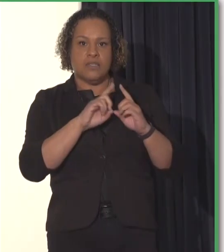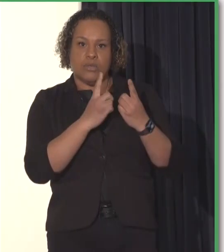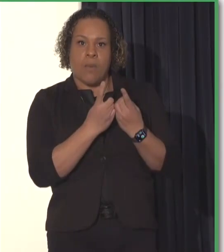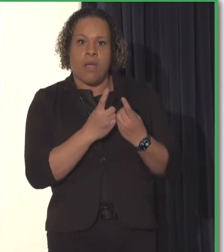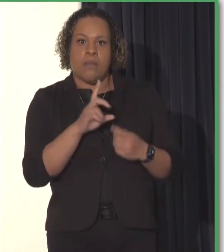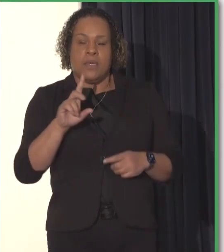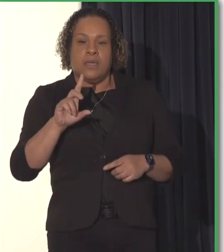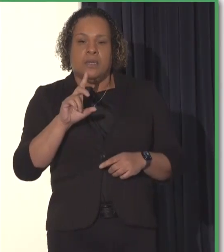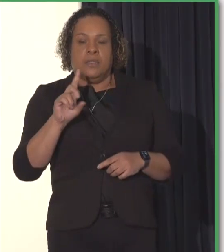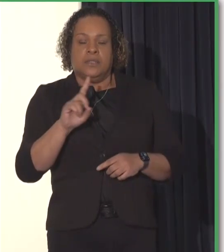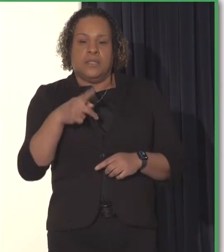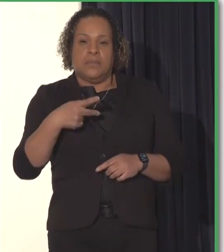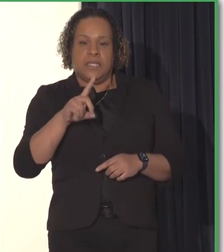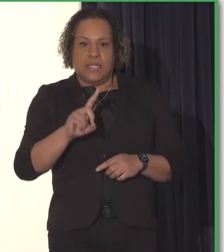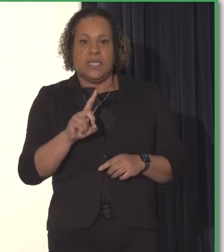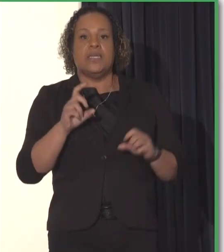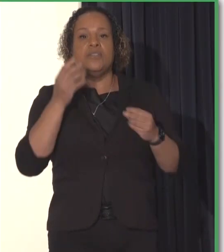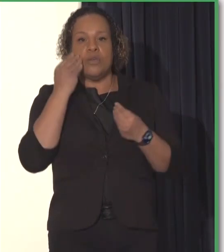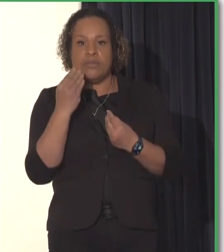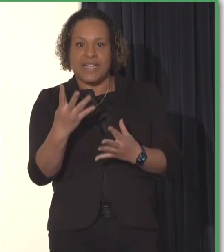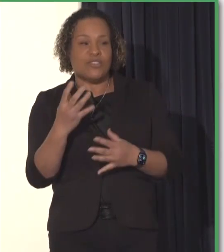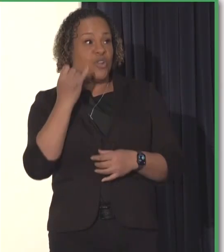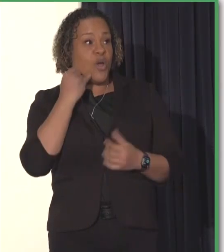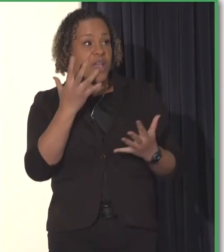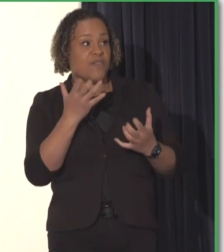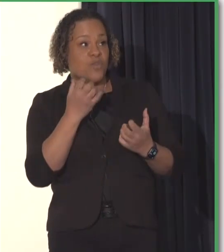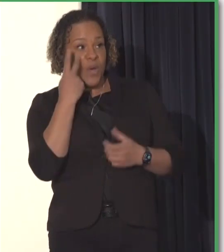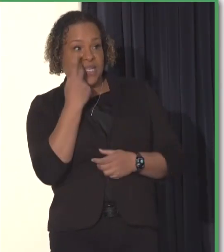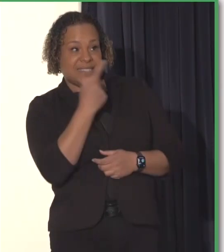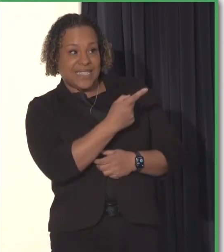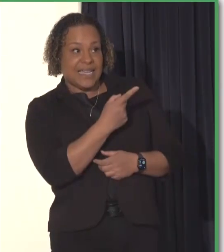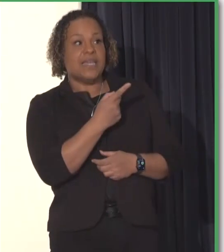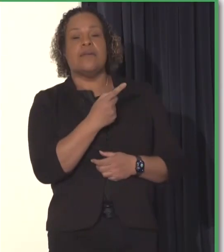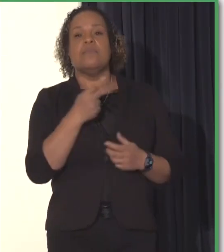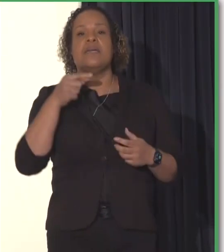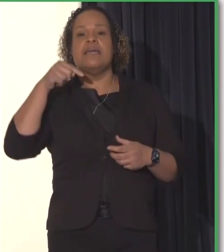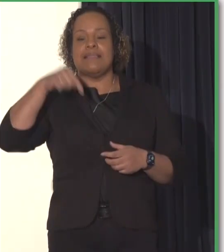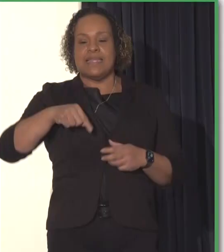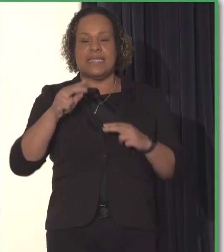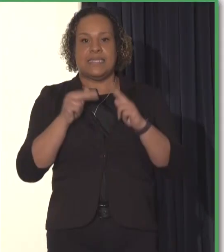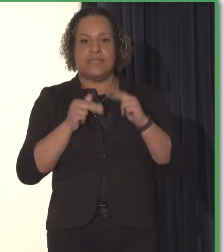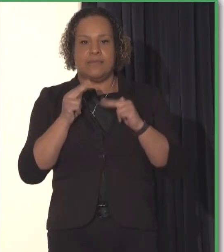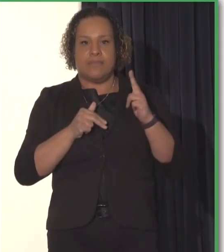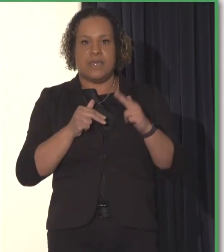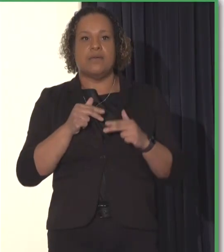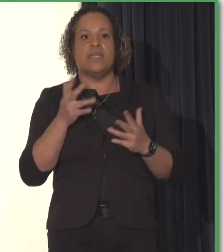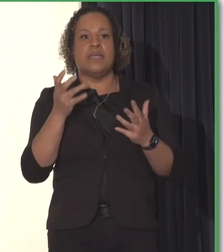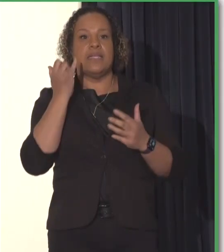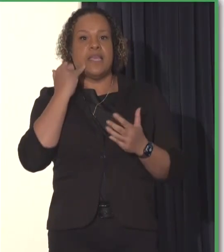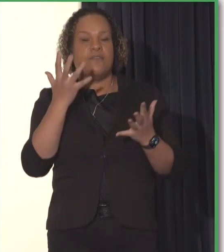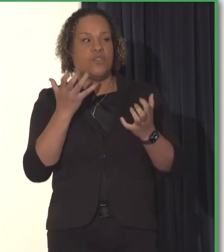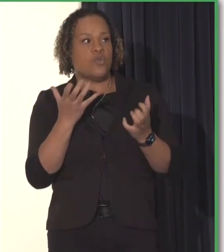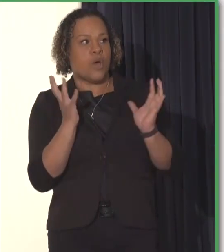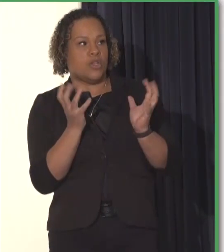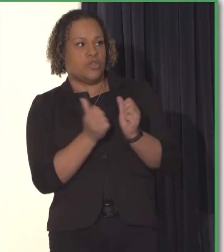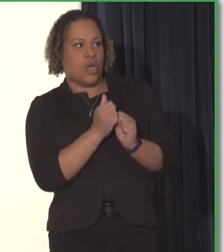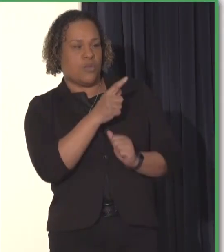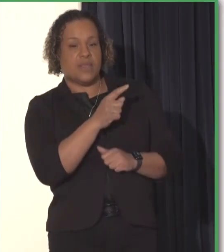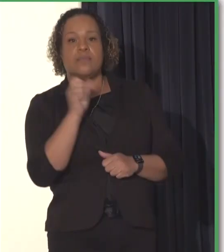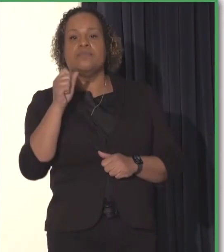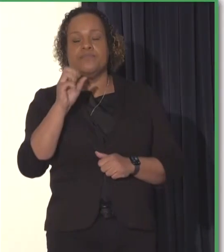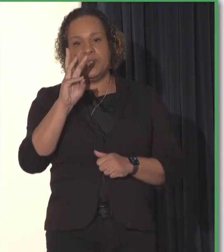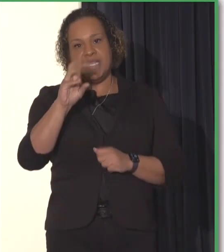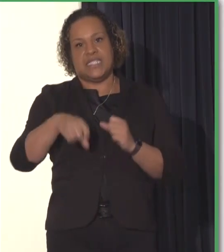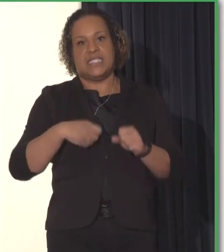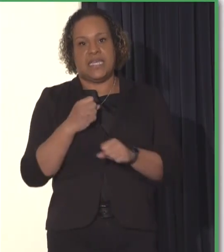and let everyone know if you want to see him, he's in this building and you can talk to him. Yes, past 6 years embedded in this